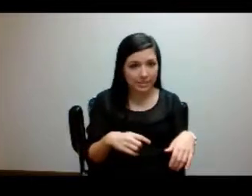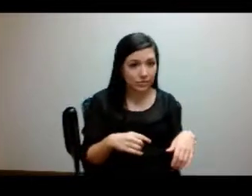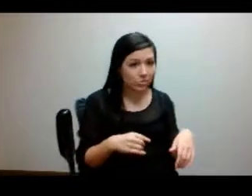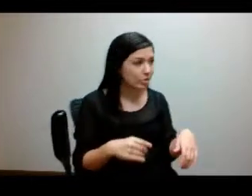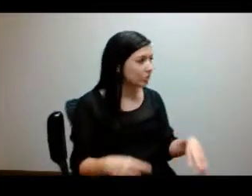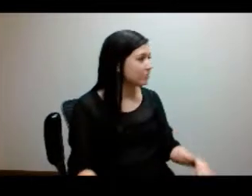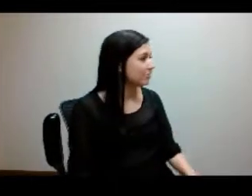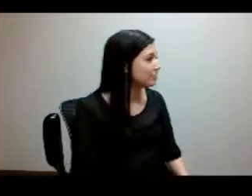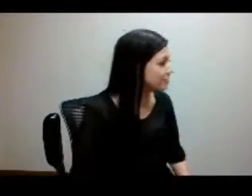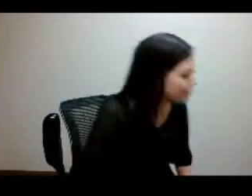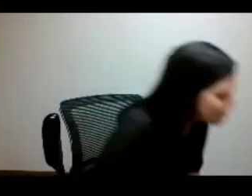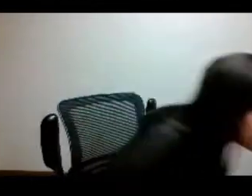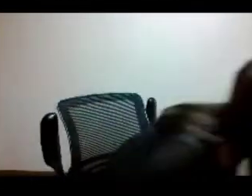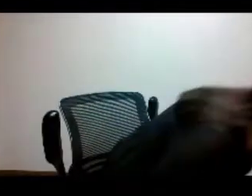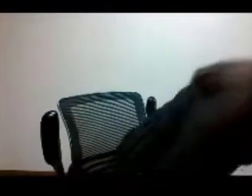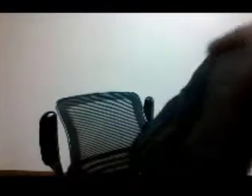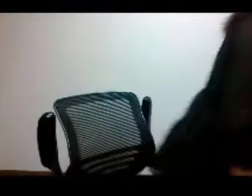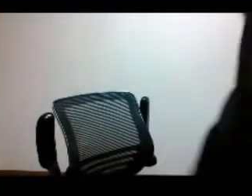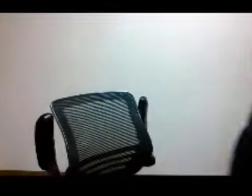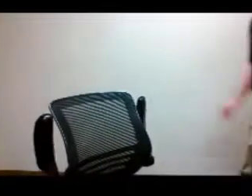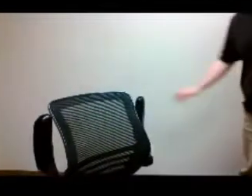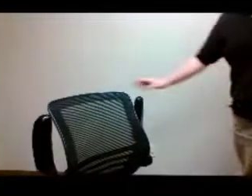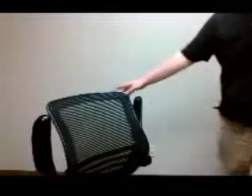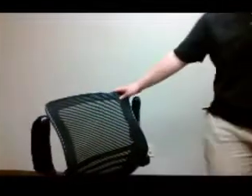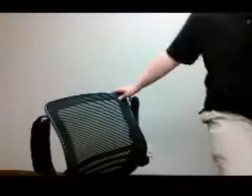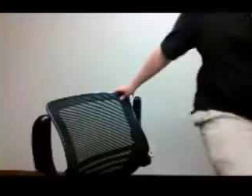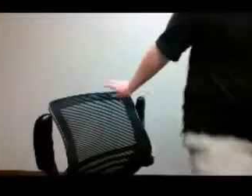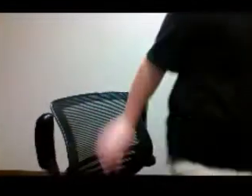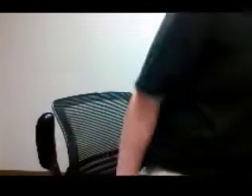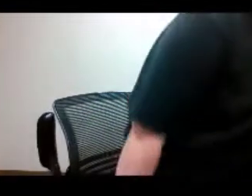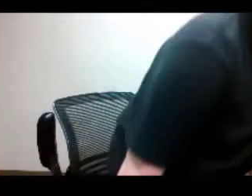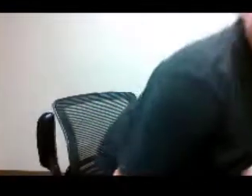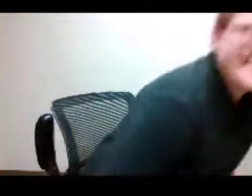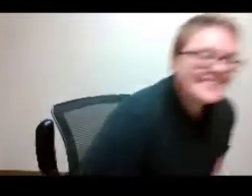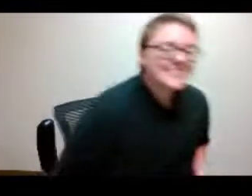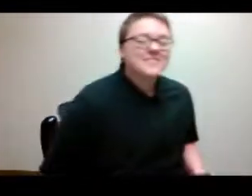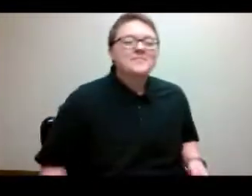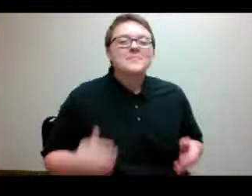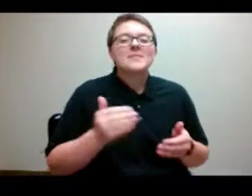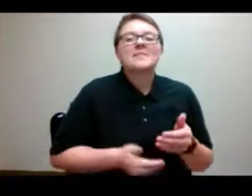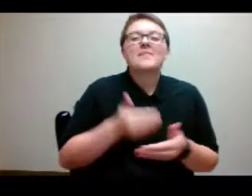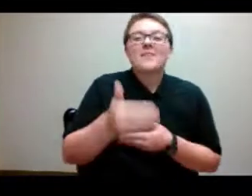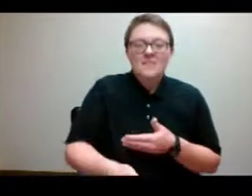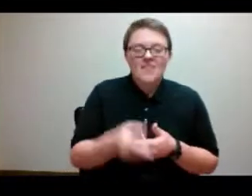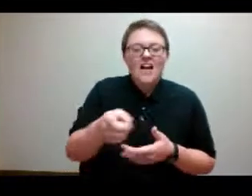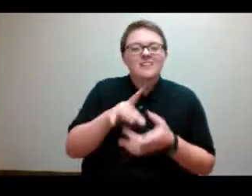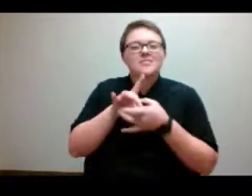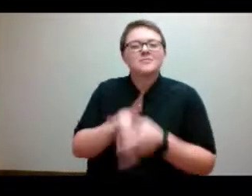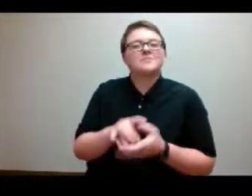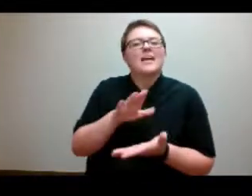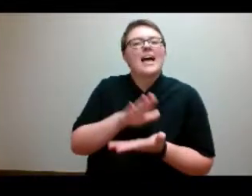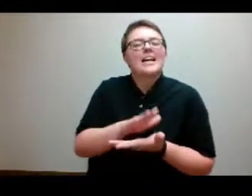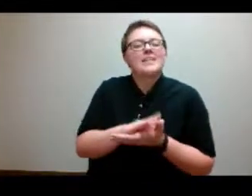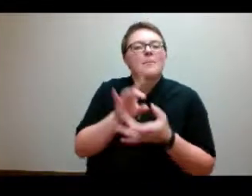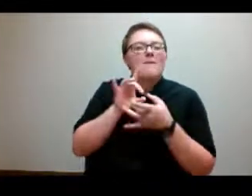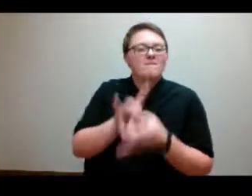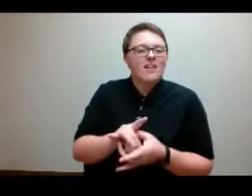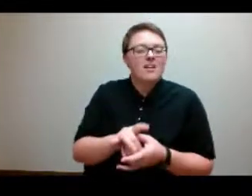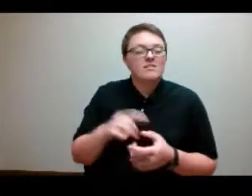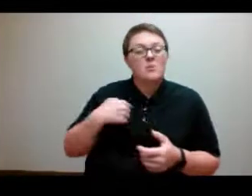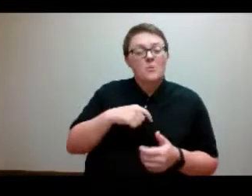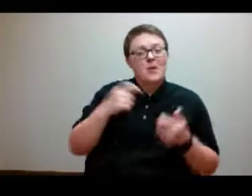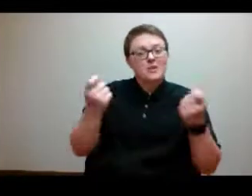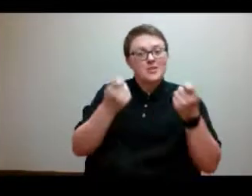Hero Award recipients come from Academic Affairs. In Academic Affairs, we are celebrating first the